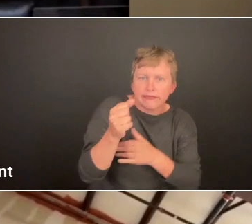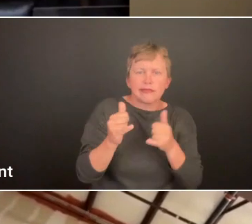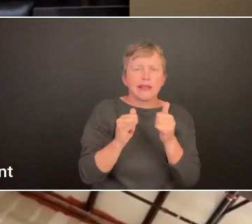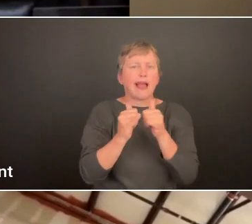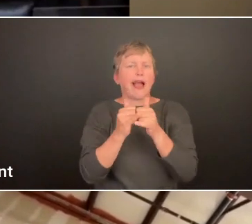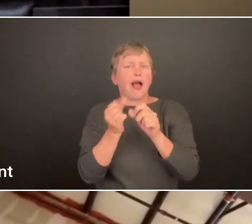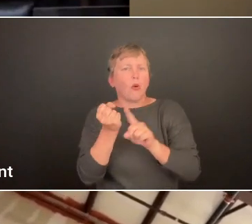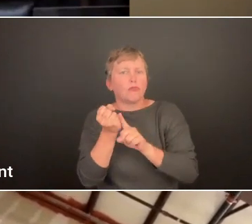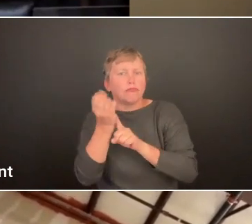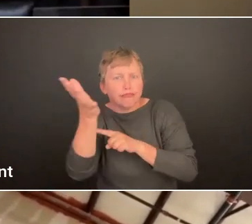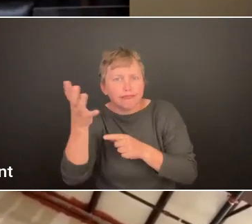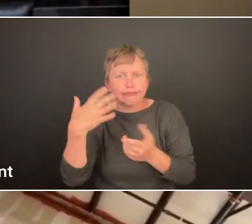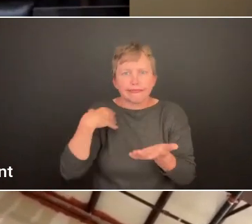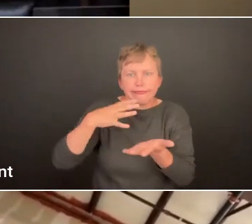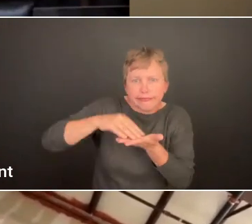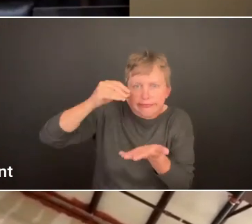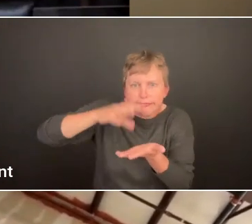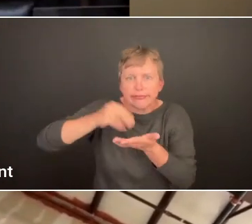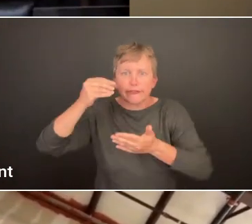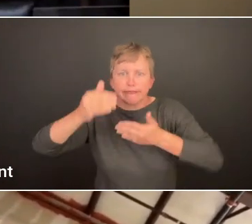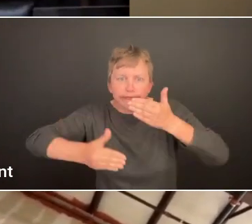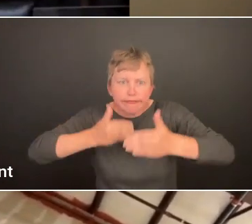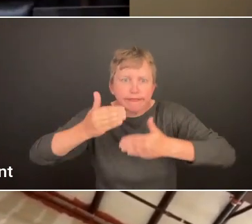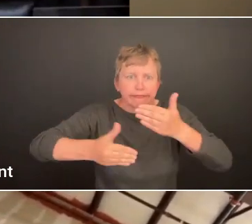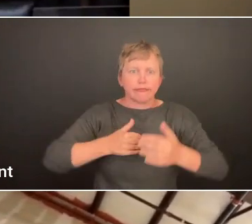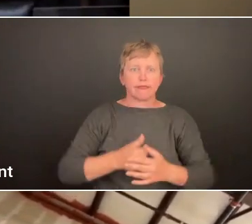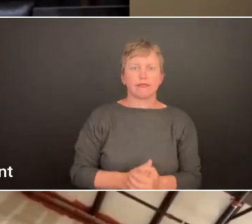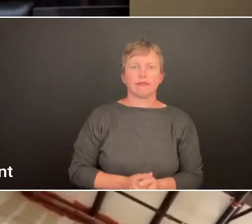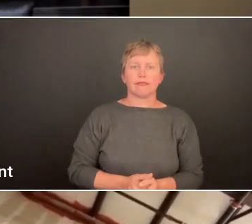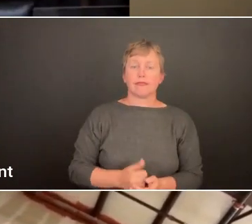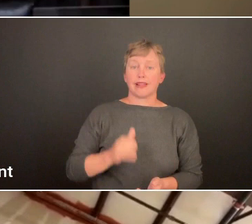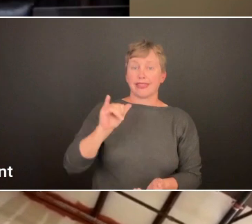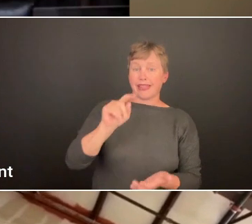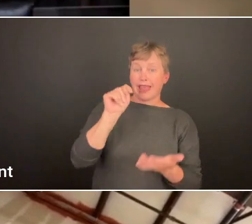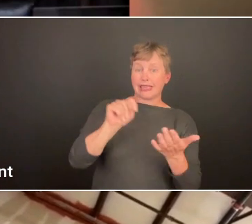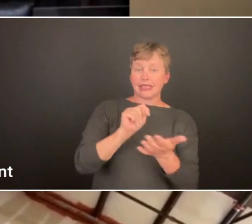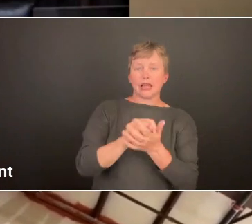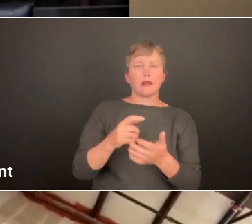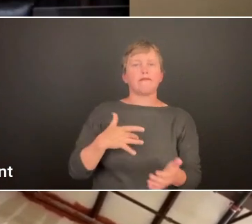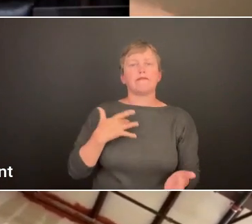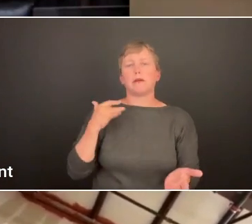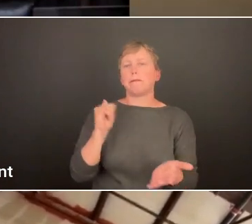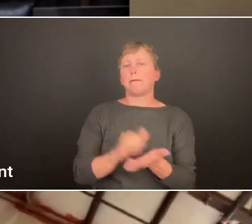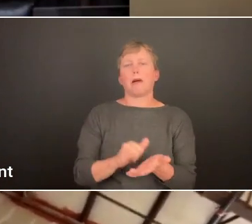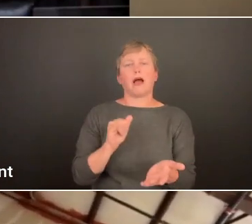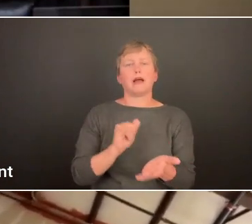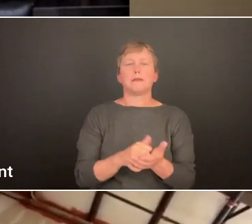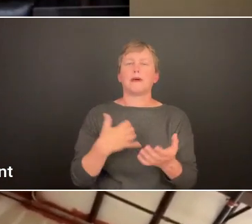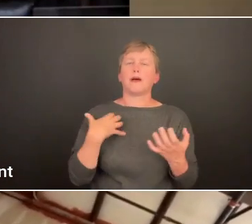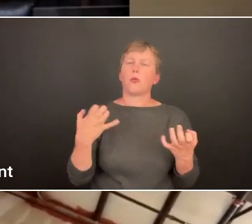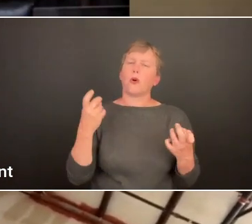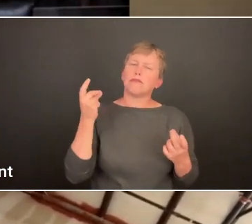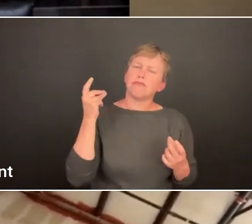be able to get an erection, maintain an erection, and have an